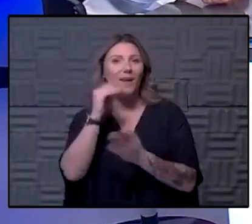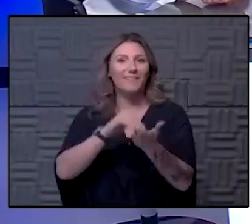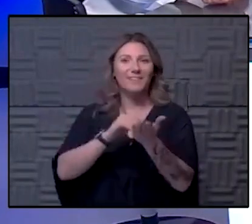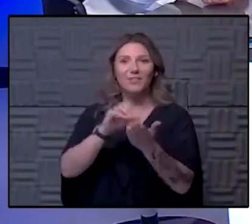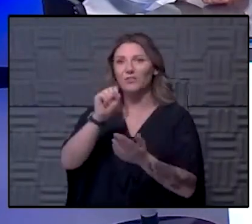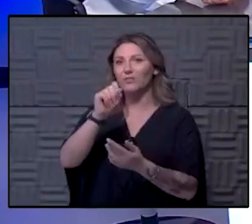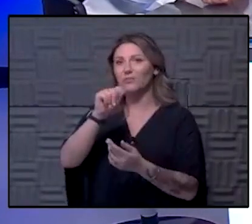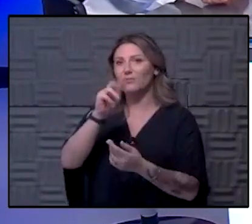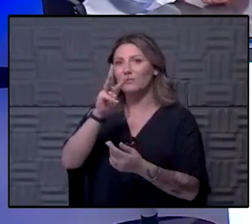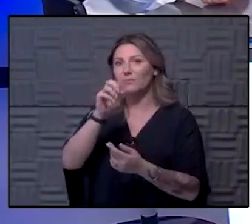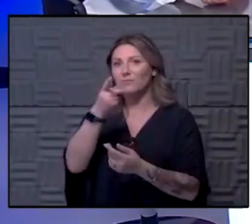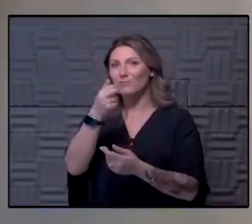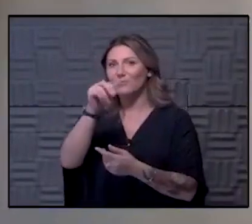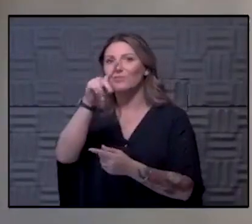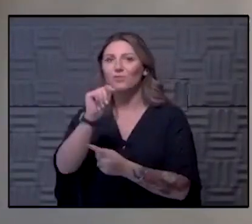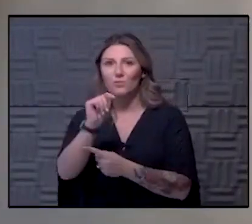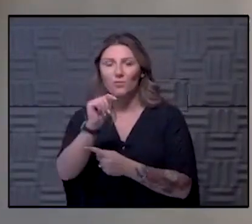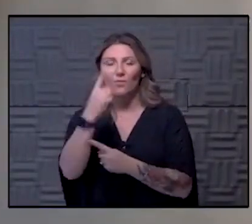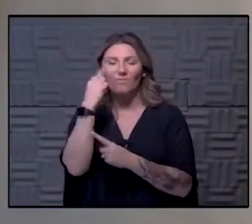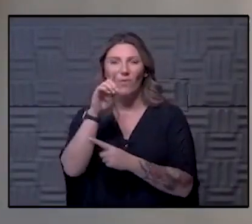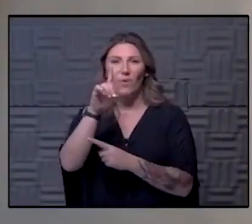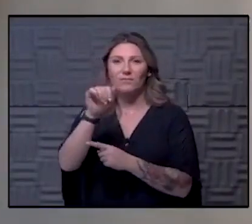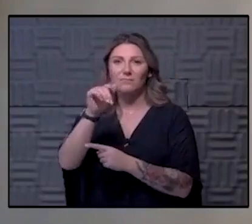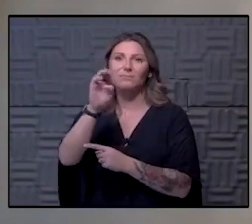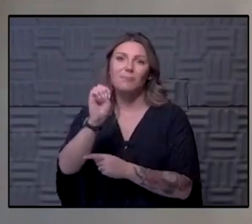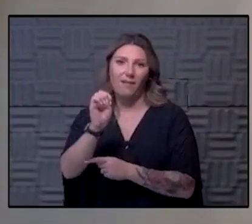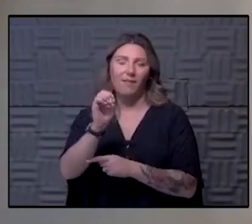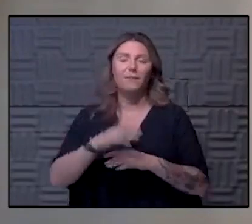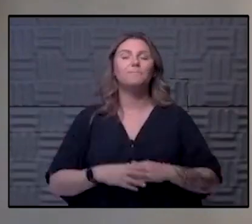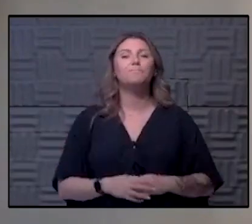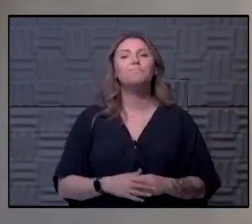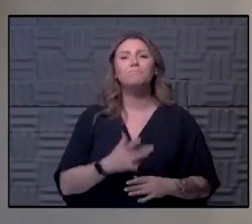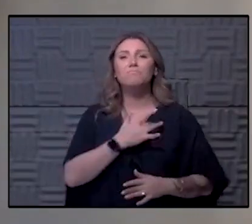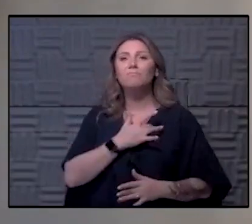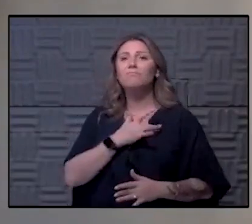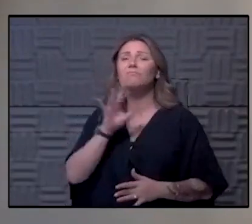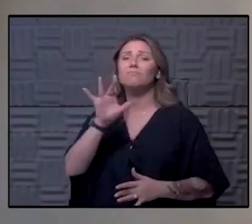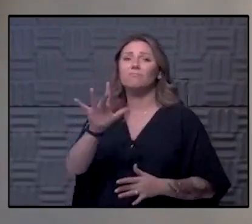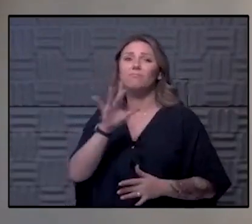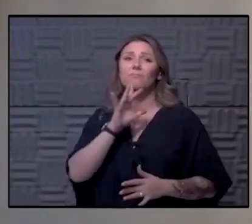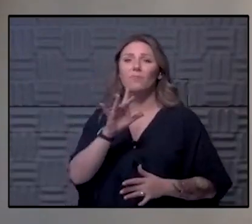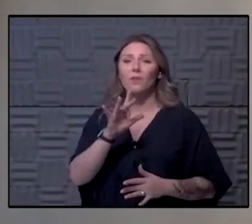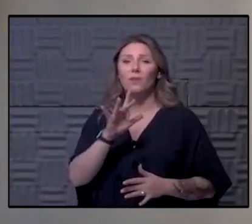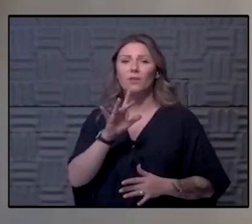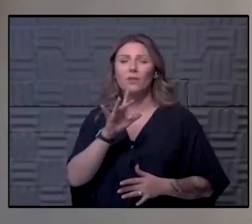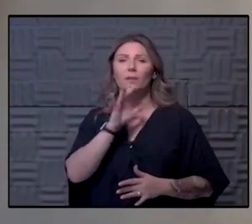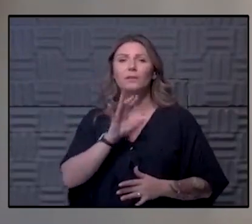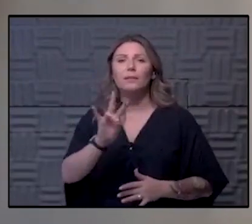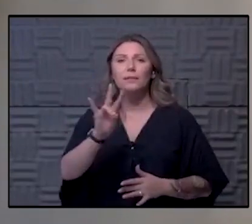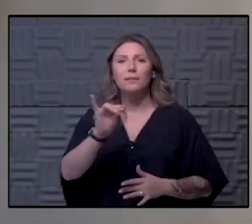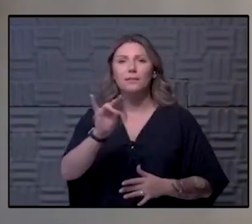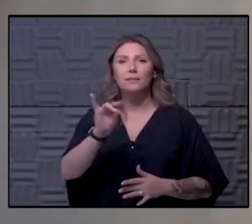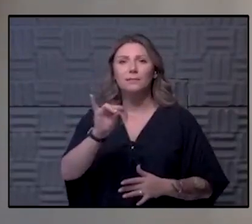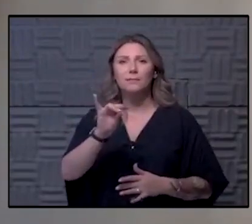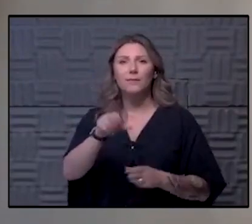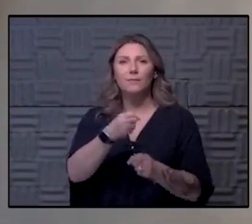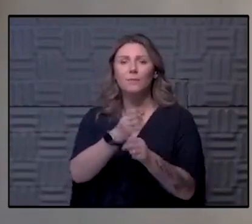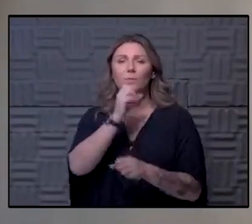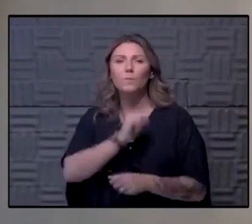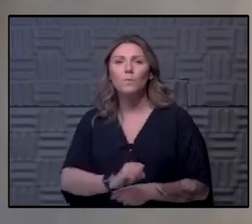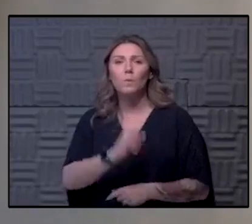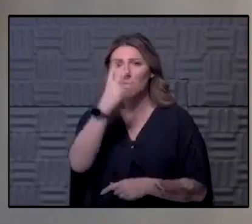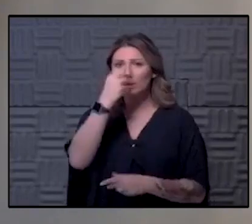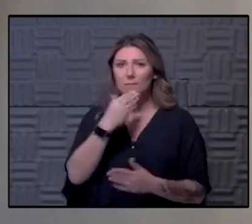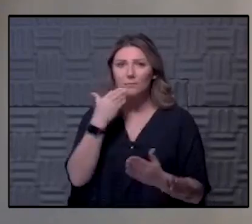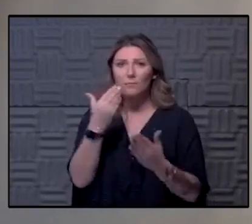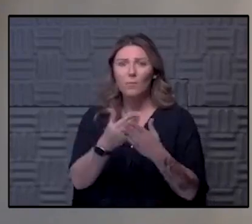my heart goes out to Dale. He says they have a age your family member who goes to sleep